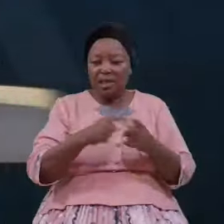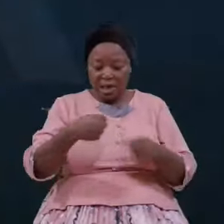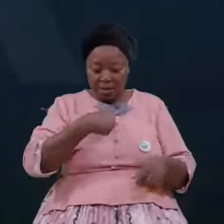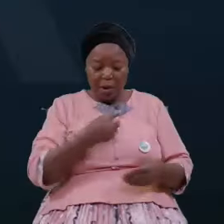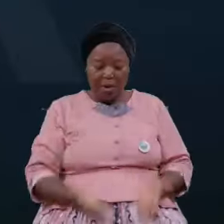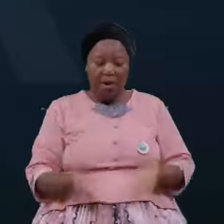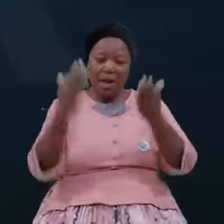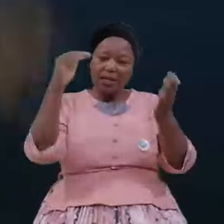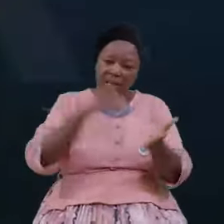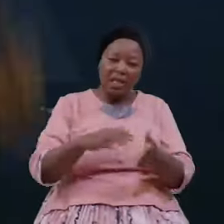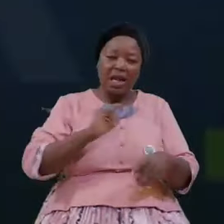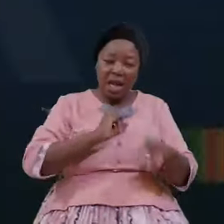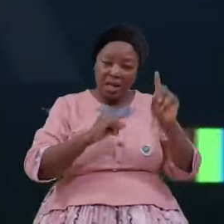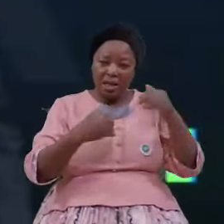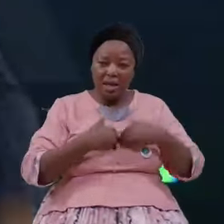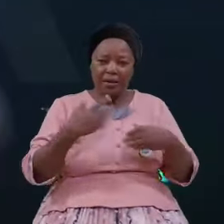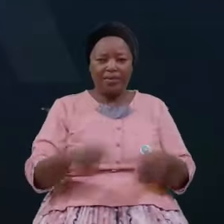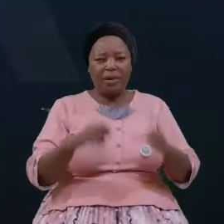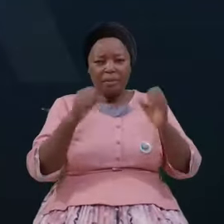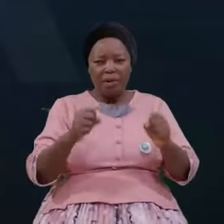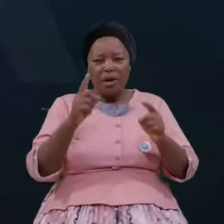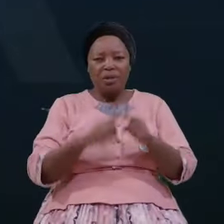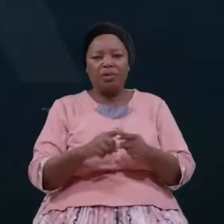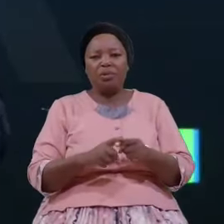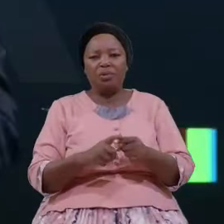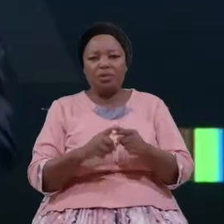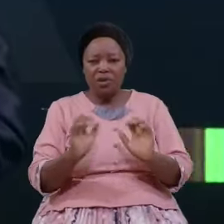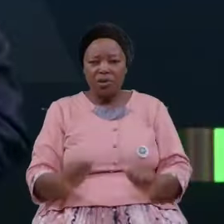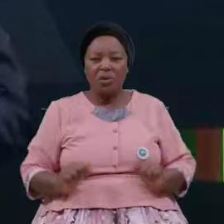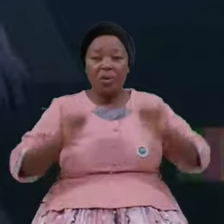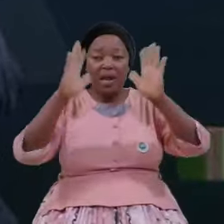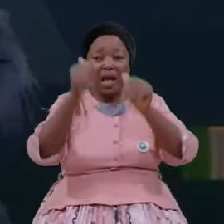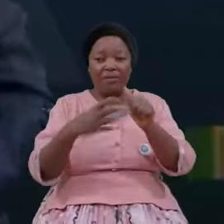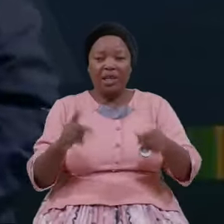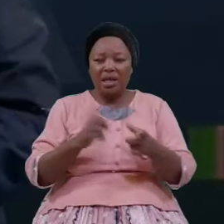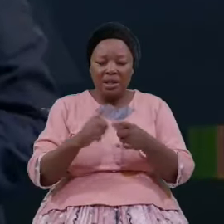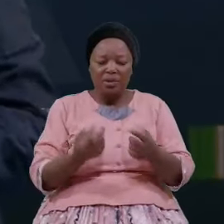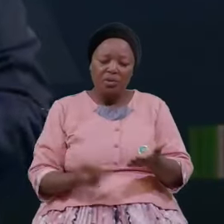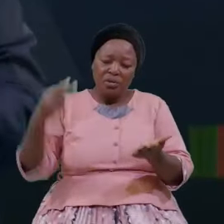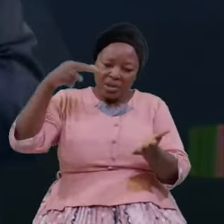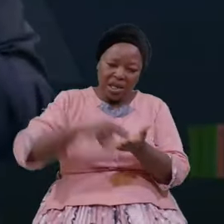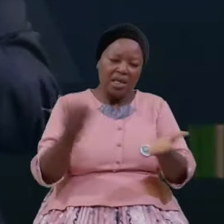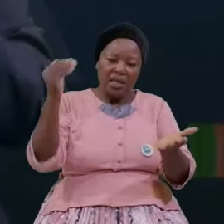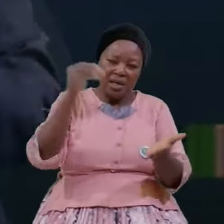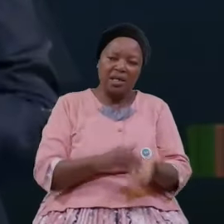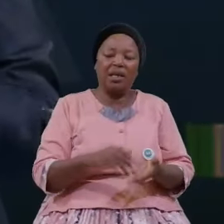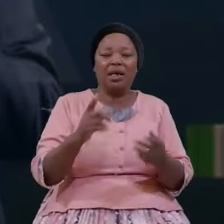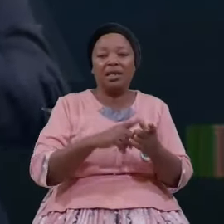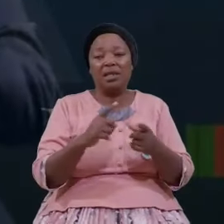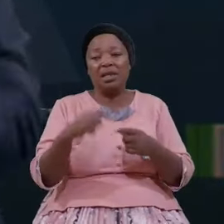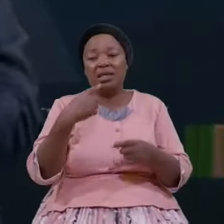power to lay down and to rise again. It says that